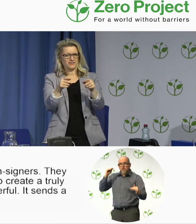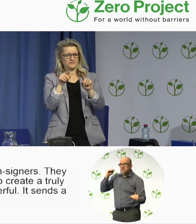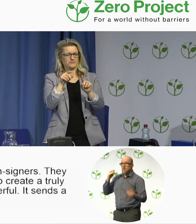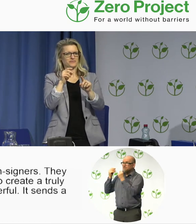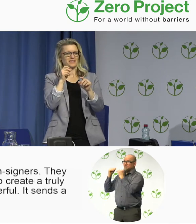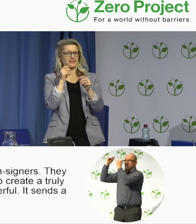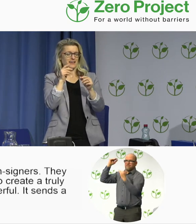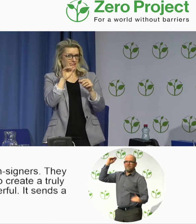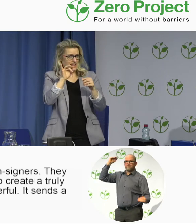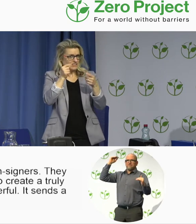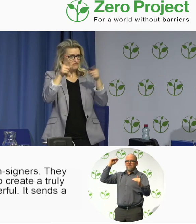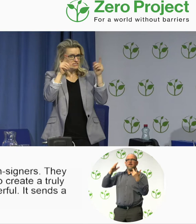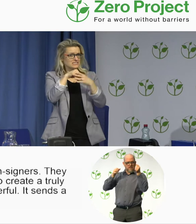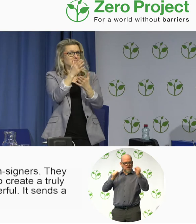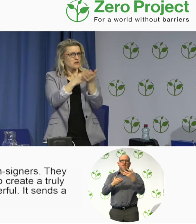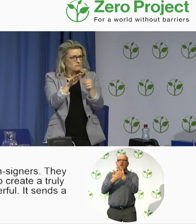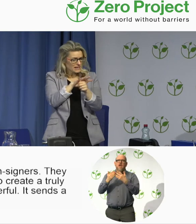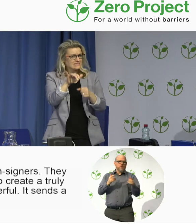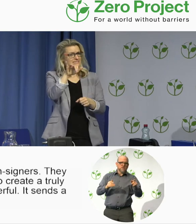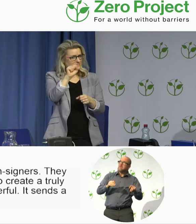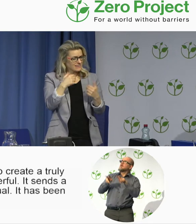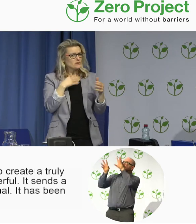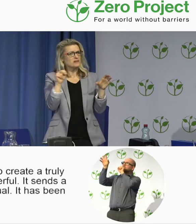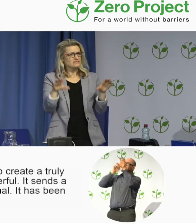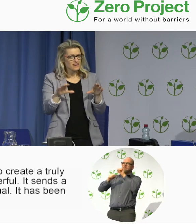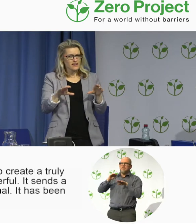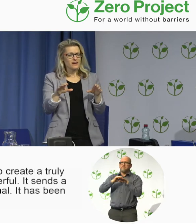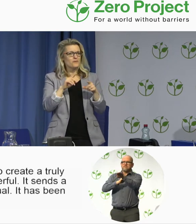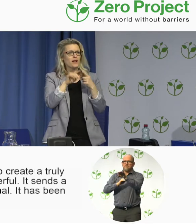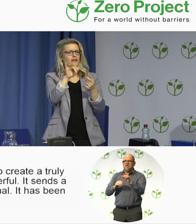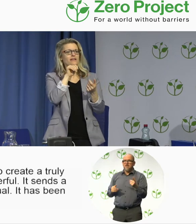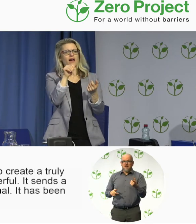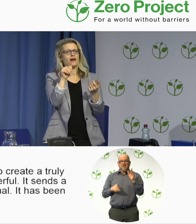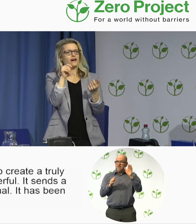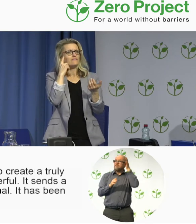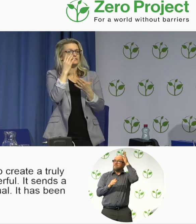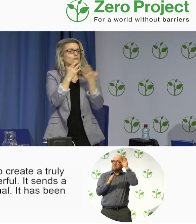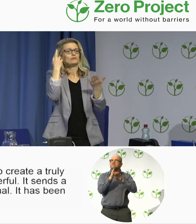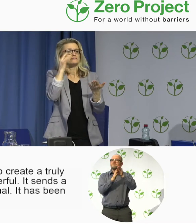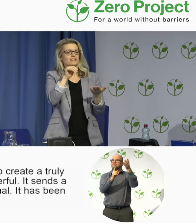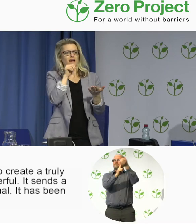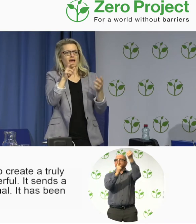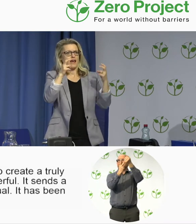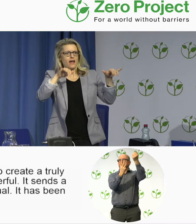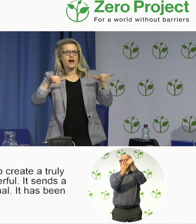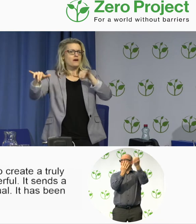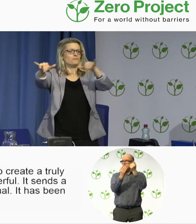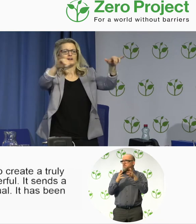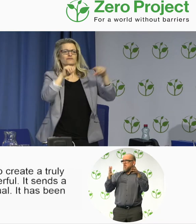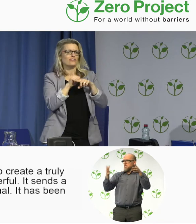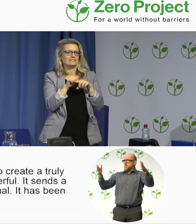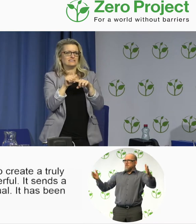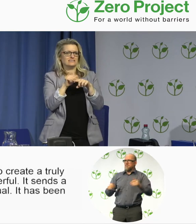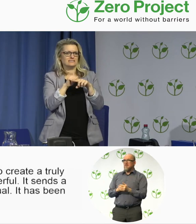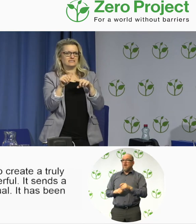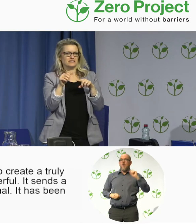languages are equal. And it's been working in some areas, in the areas where I know it's been done, but for some reason